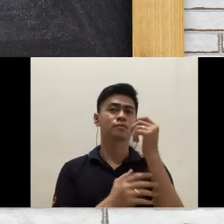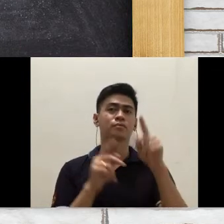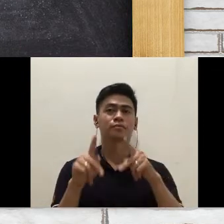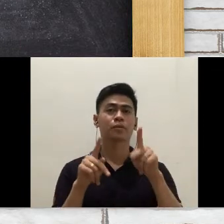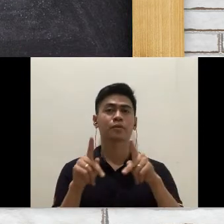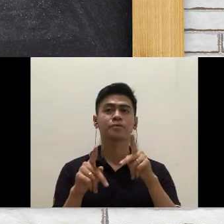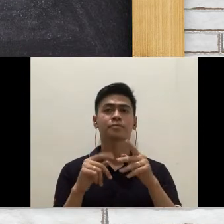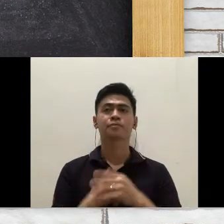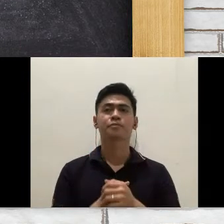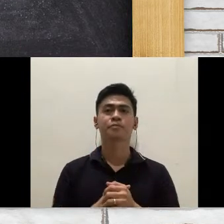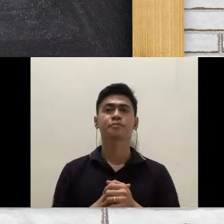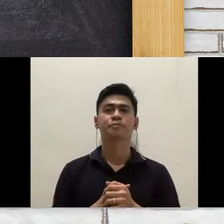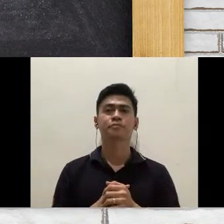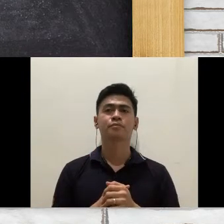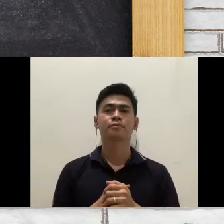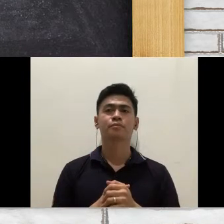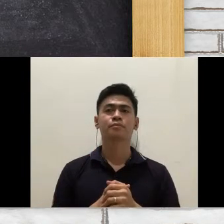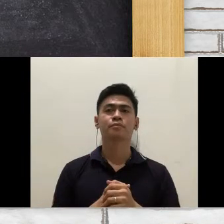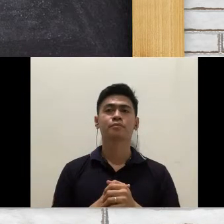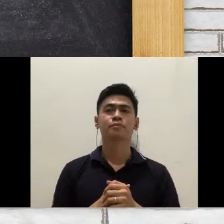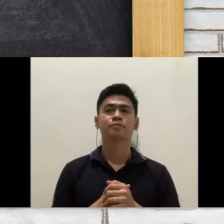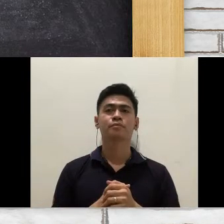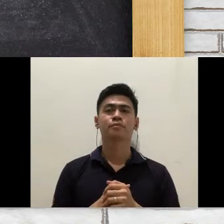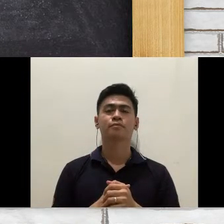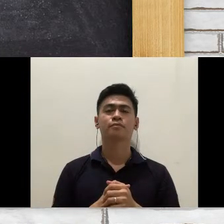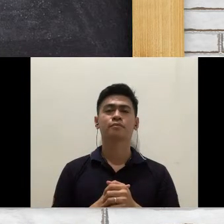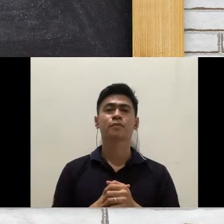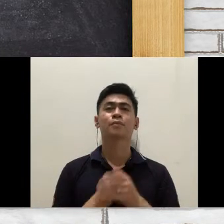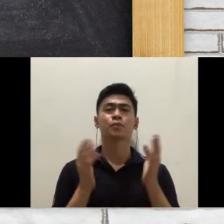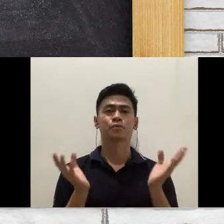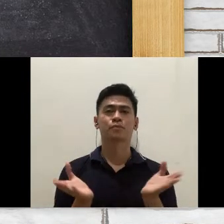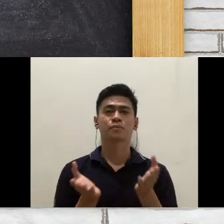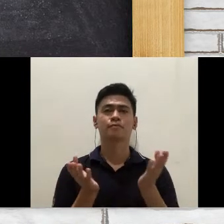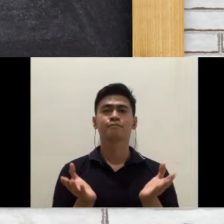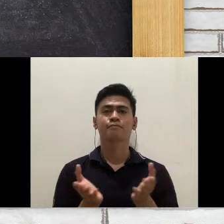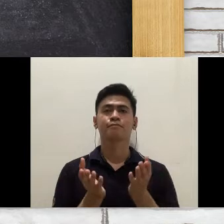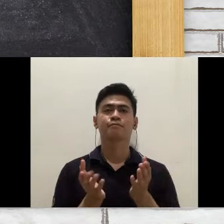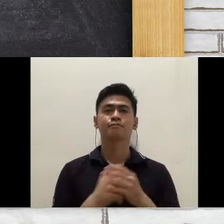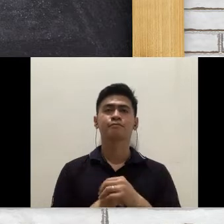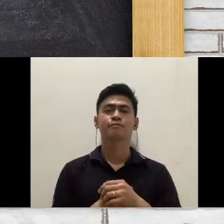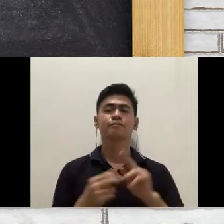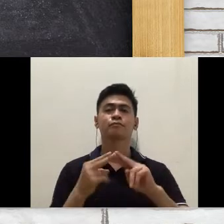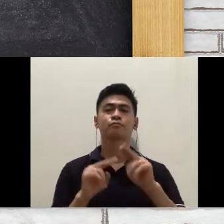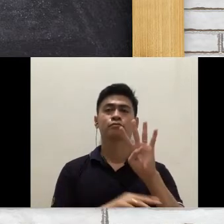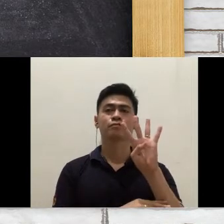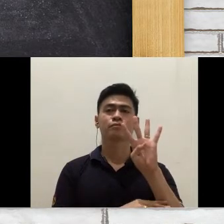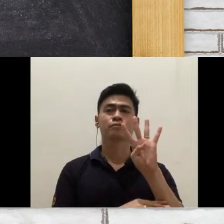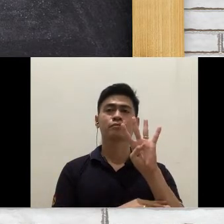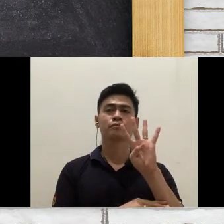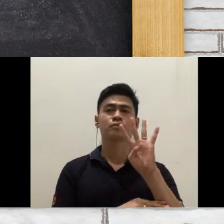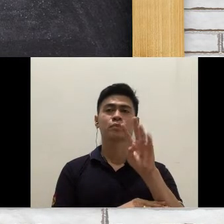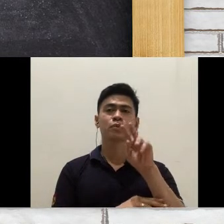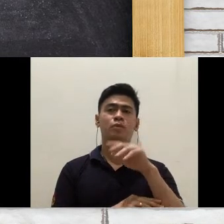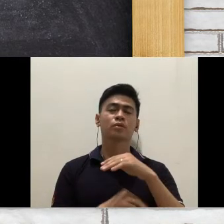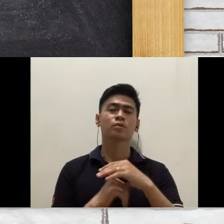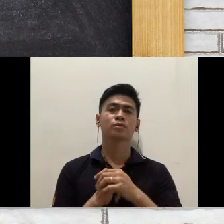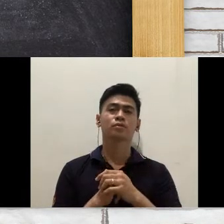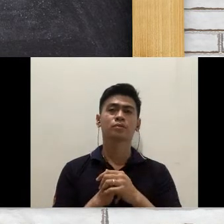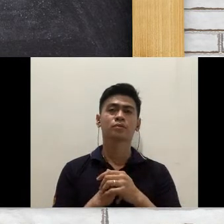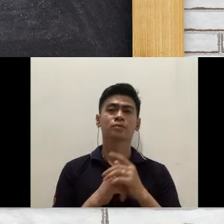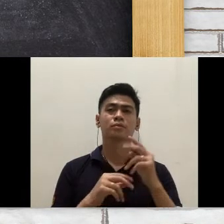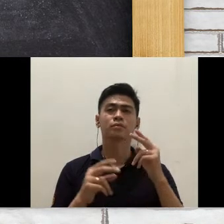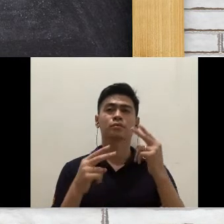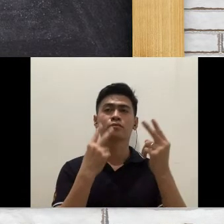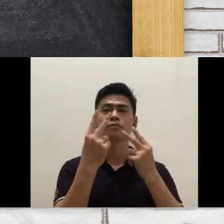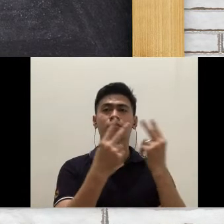Informative. Number 4. The tourism industry was greatly affected this pandemic since